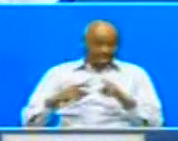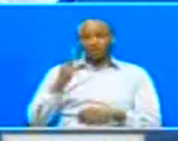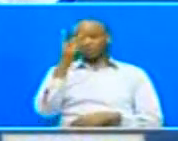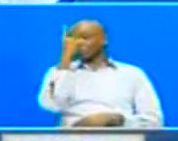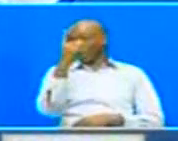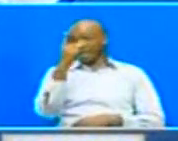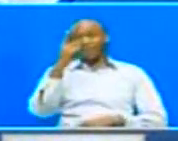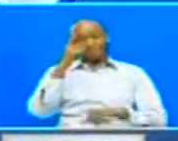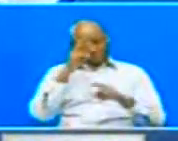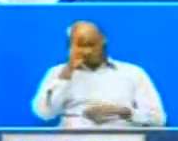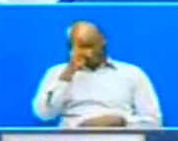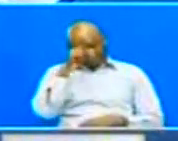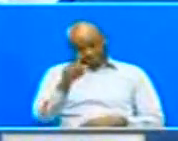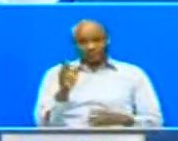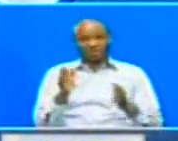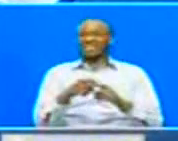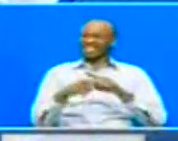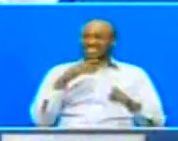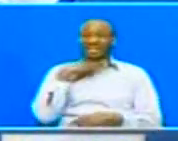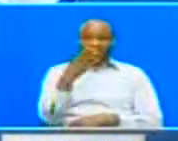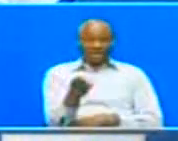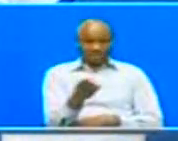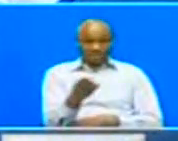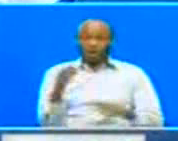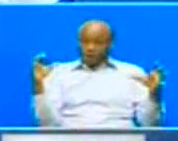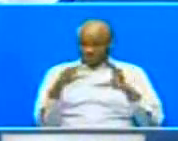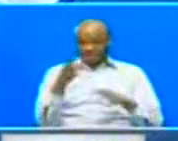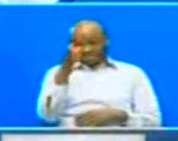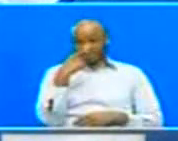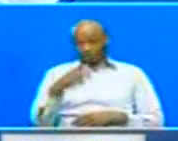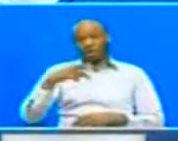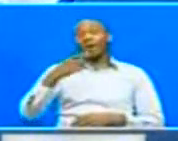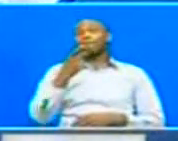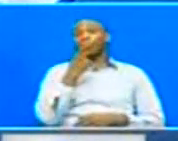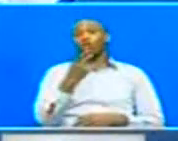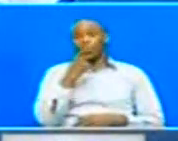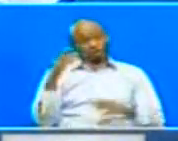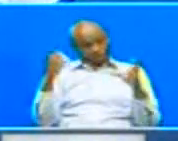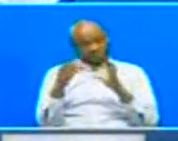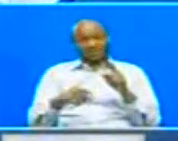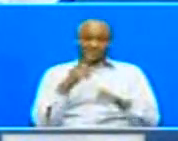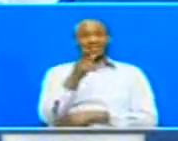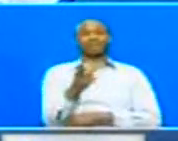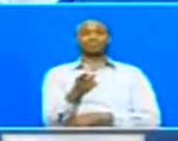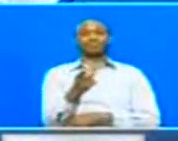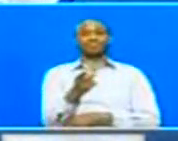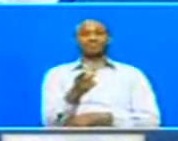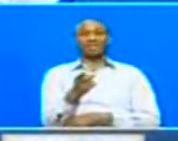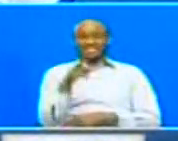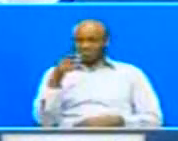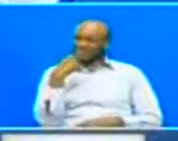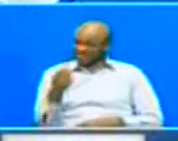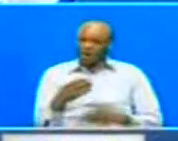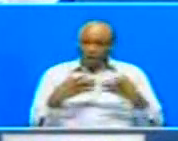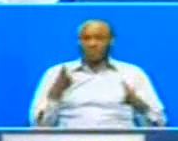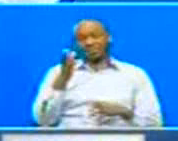21 police officers plus reservists were killed by a community, the members of the Pokot community, bandits. Mm-hmm. They confessed